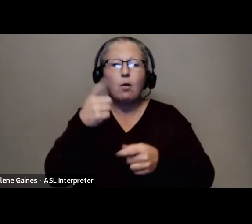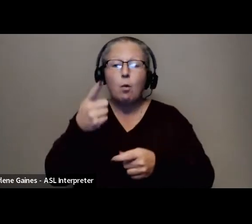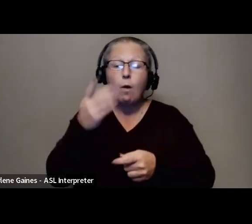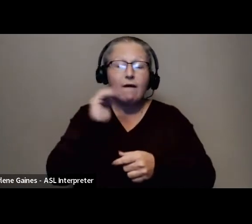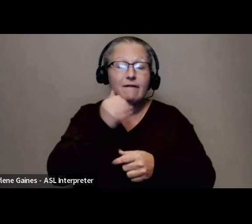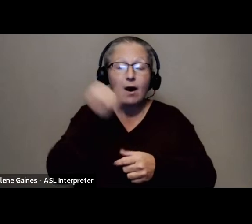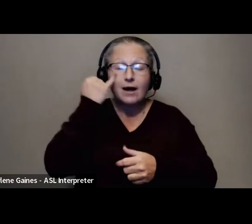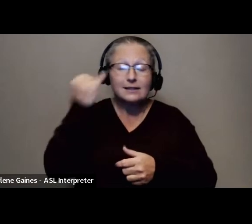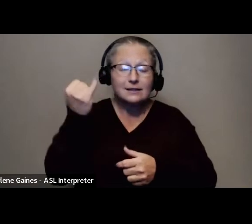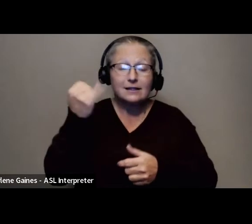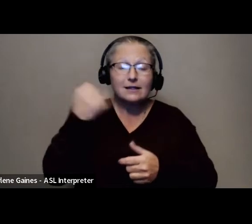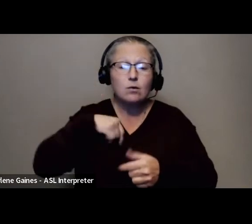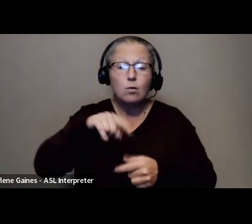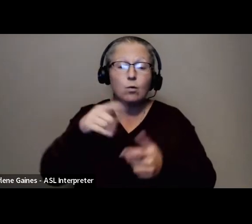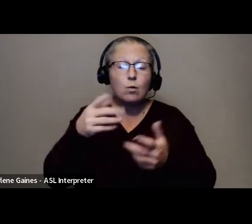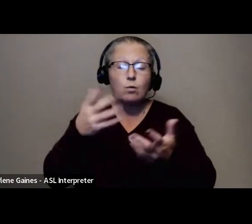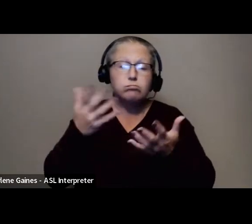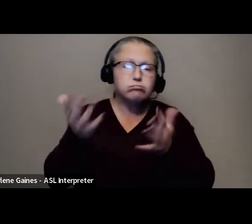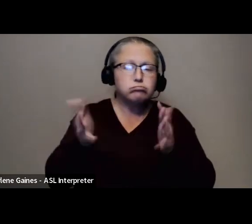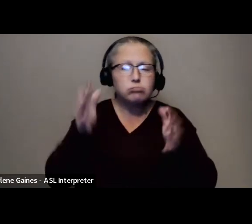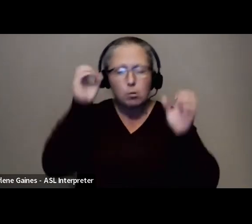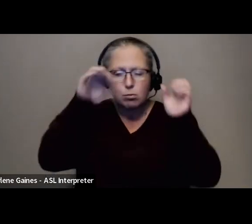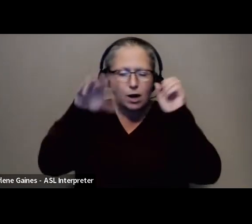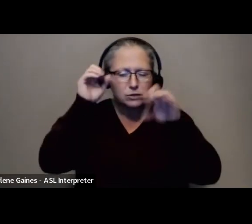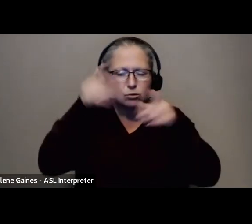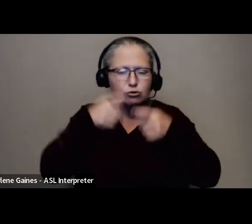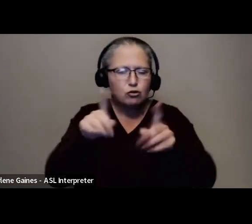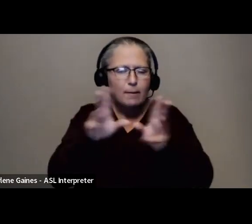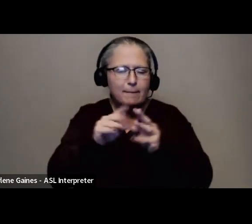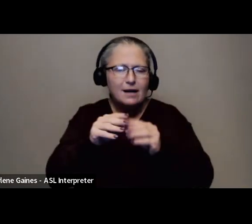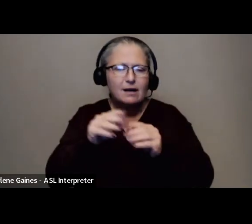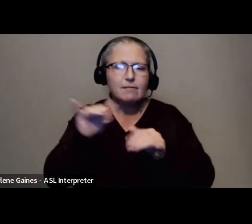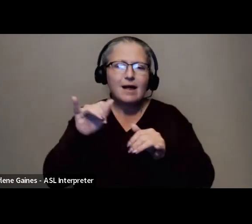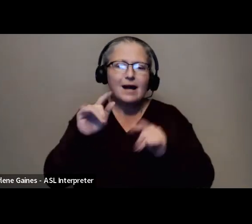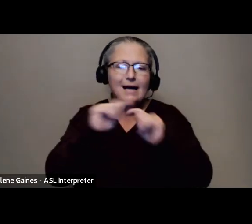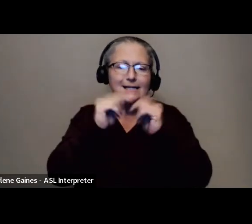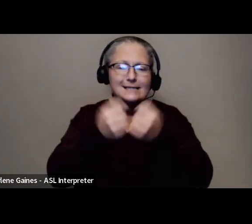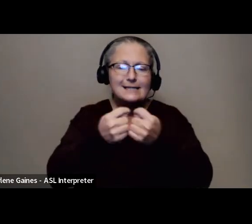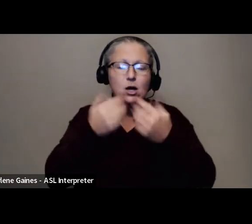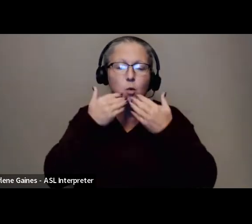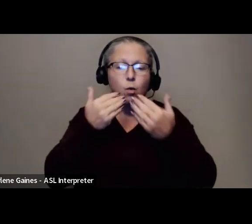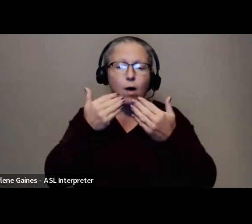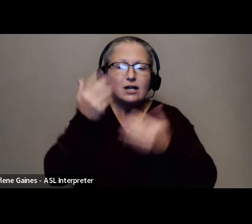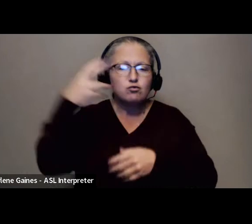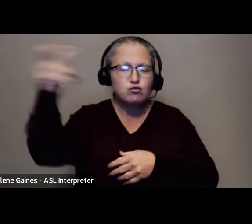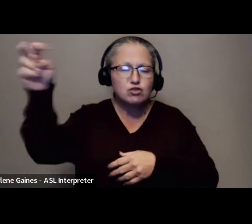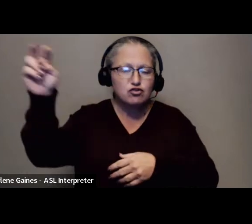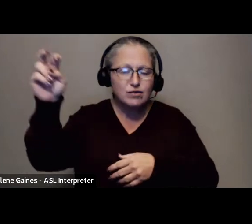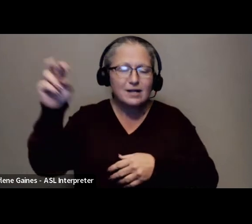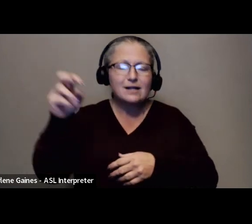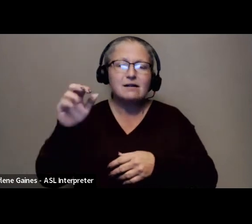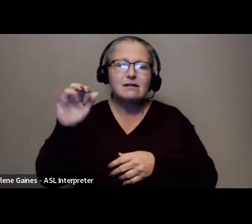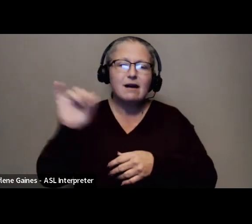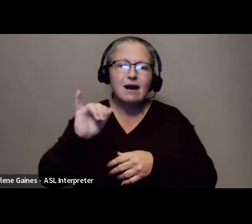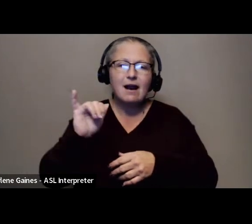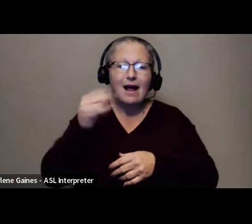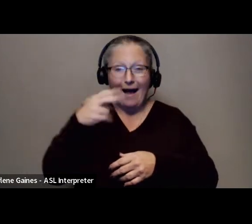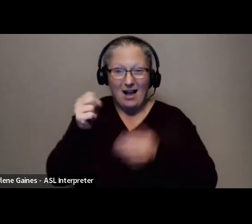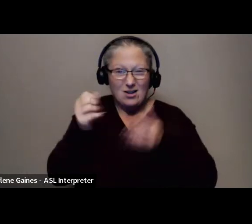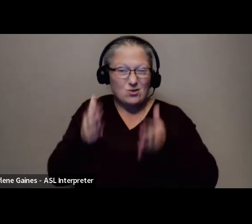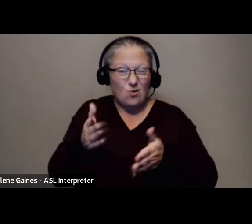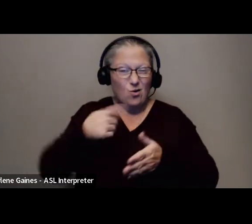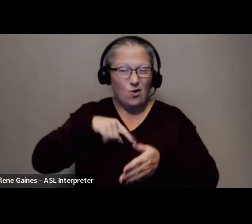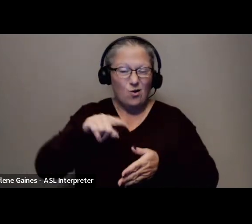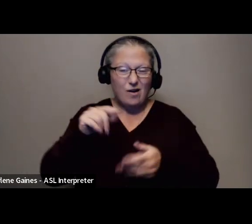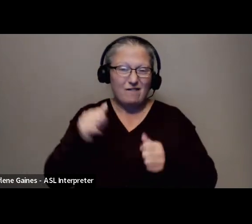ideas that we kind of brainstormed in the meeting was like a teen wellness retreat. So like, as you know, like as high schoolers, we